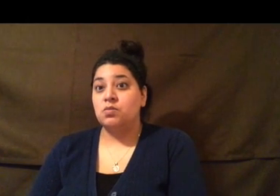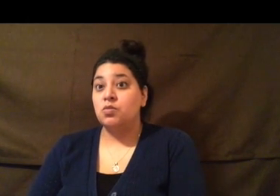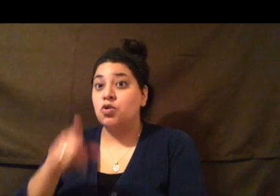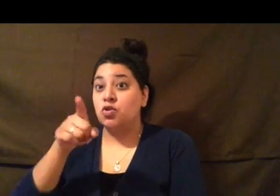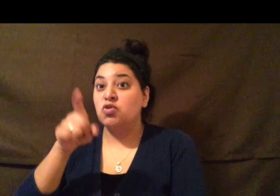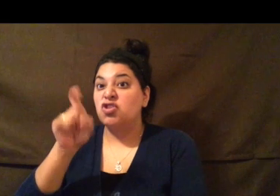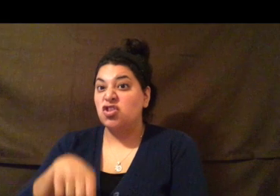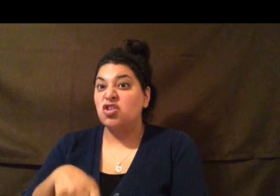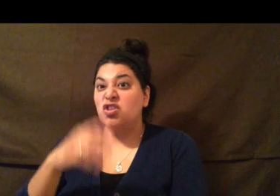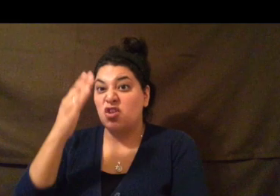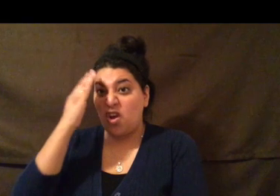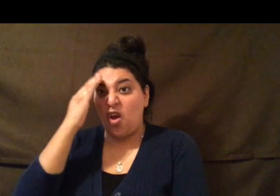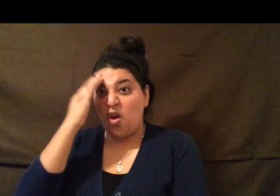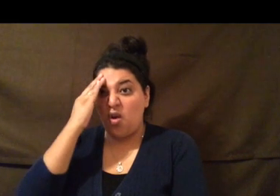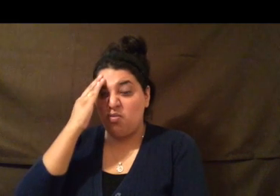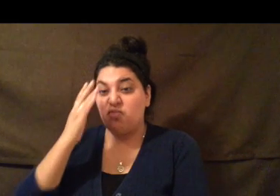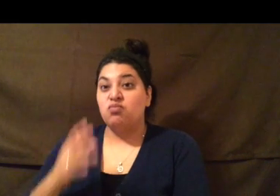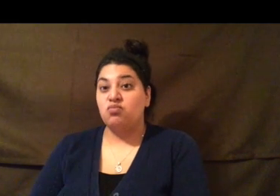you should know